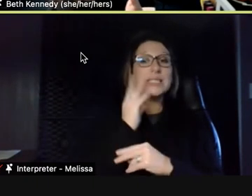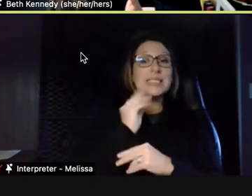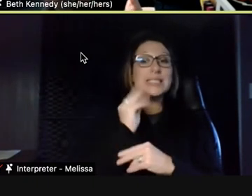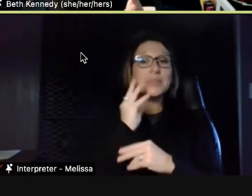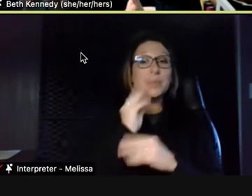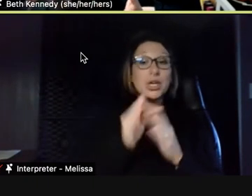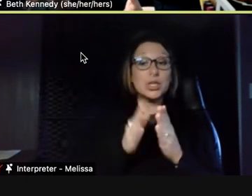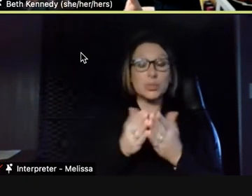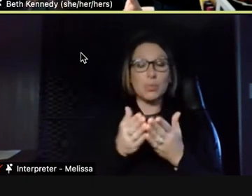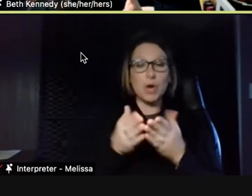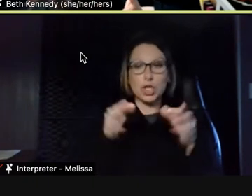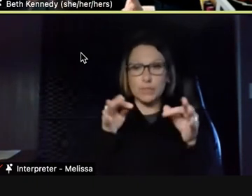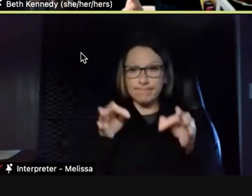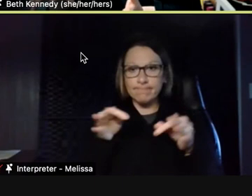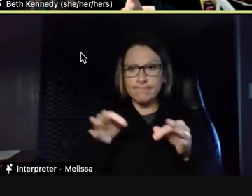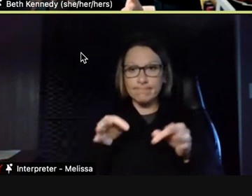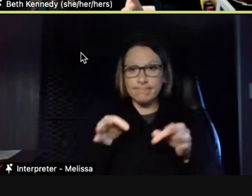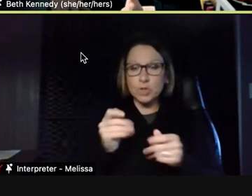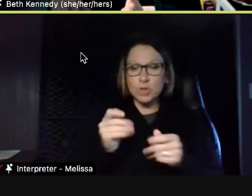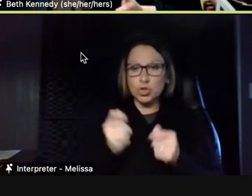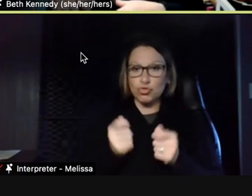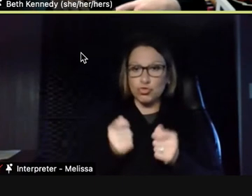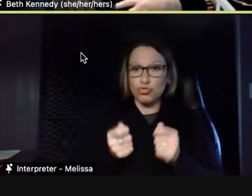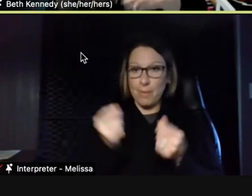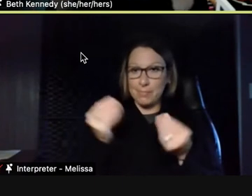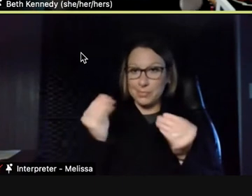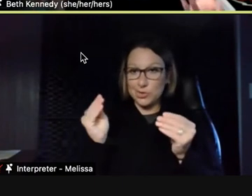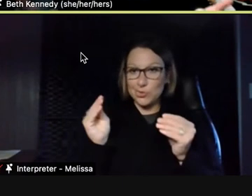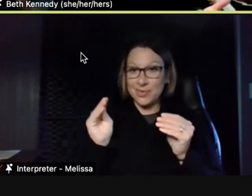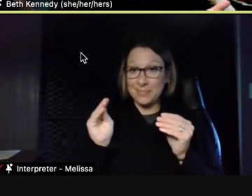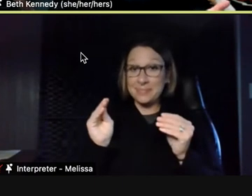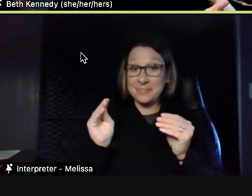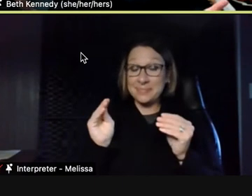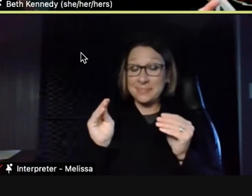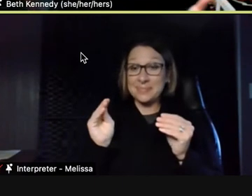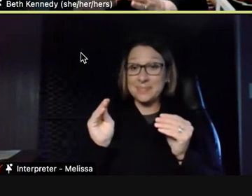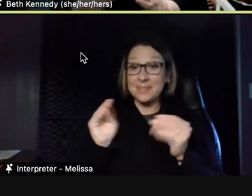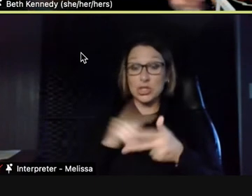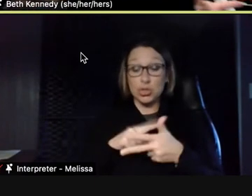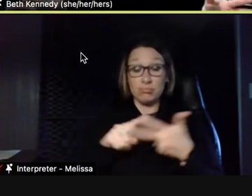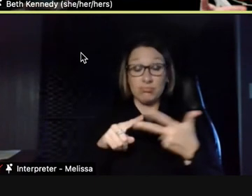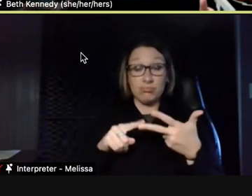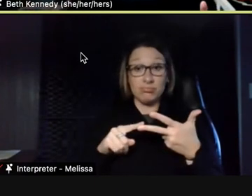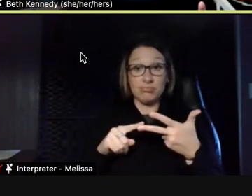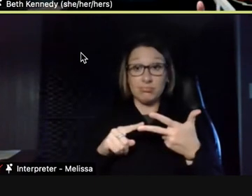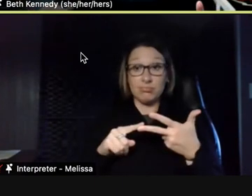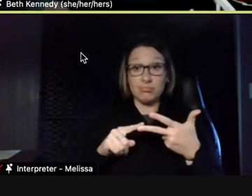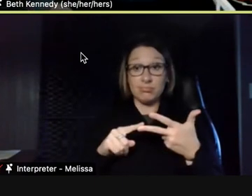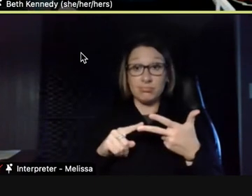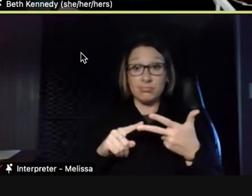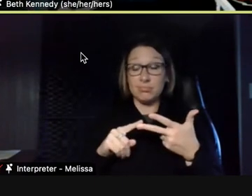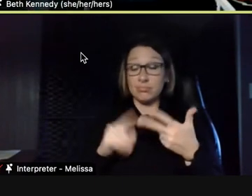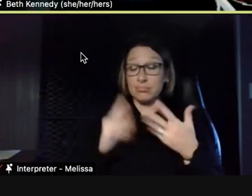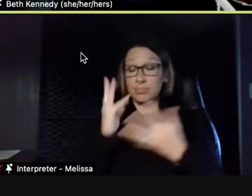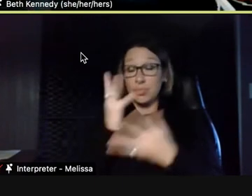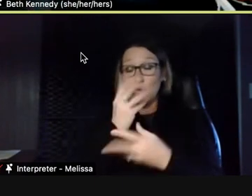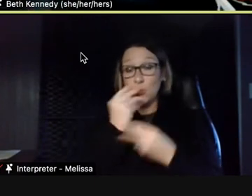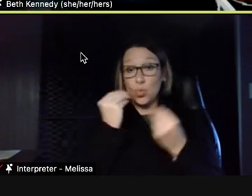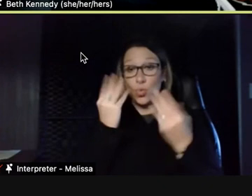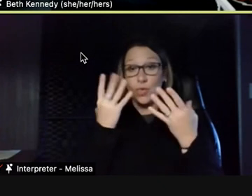talk about the drum store. And so all 3 people, flawless intervention. And